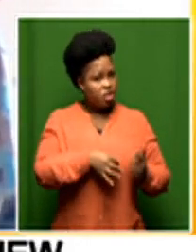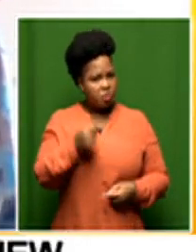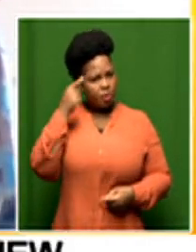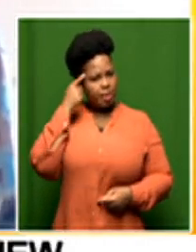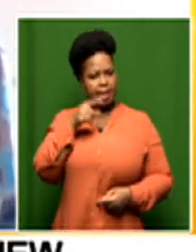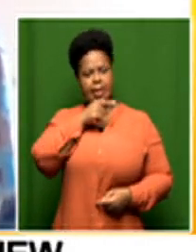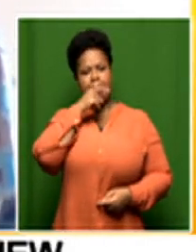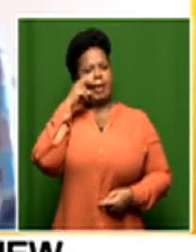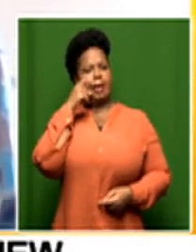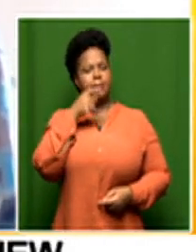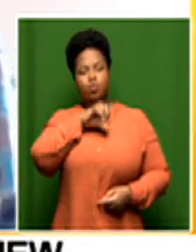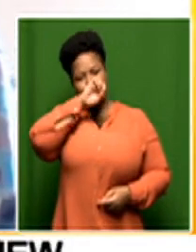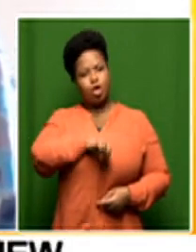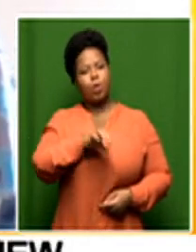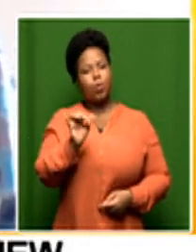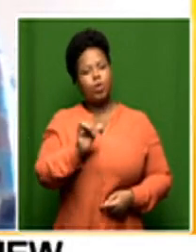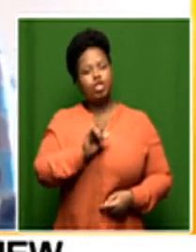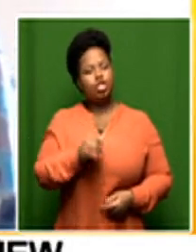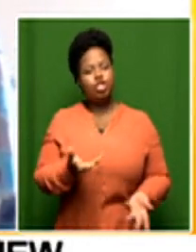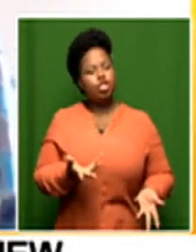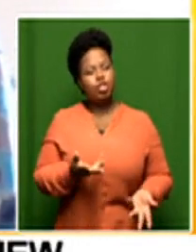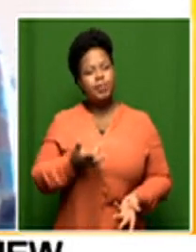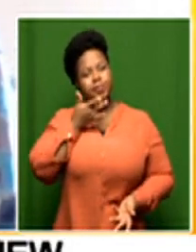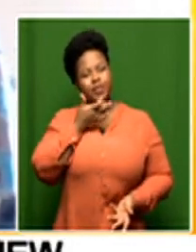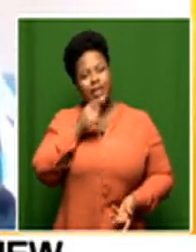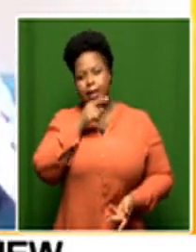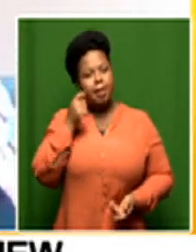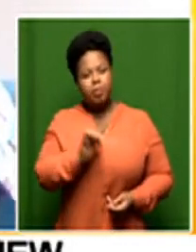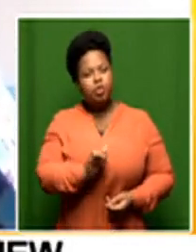you ideally love to see the name change to?